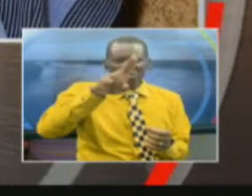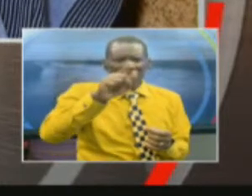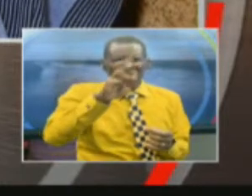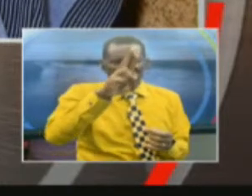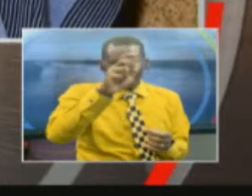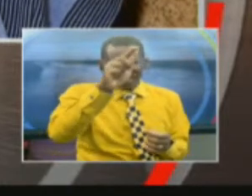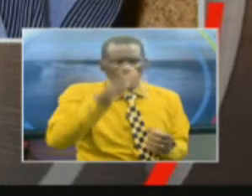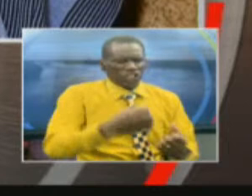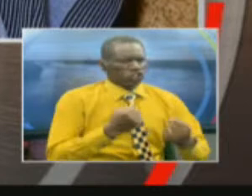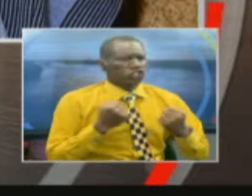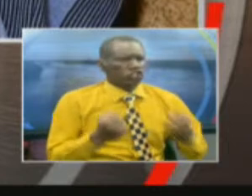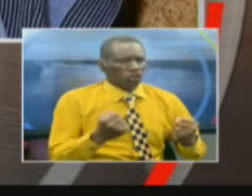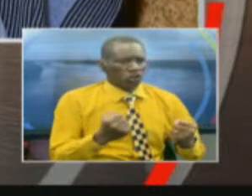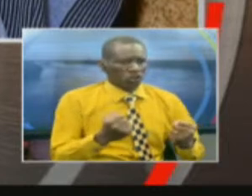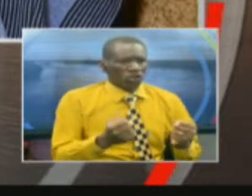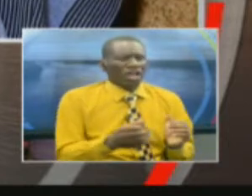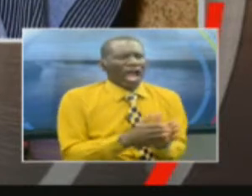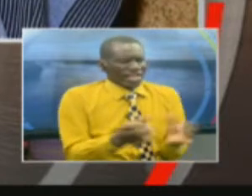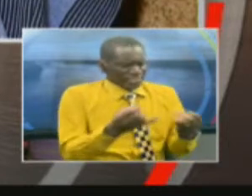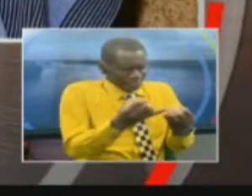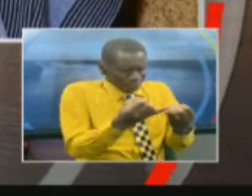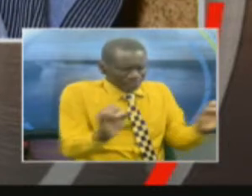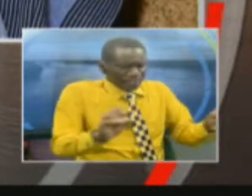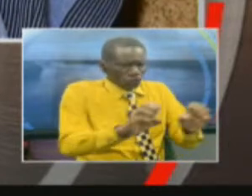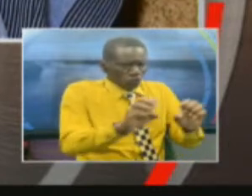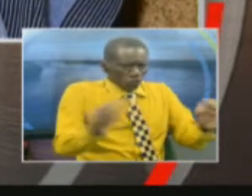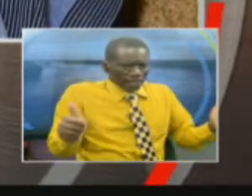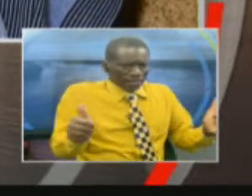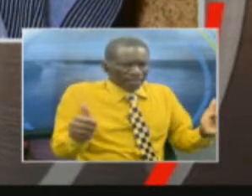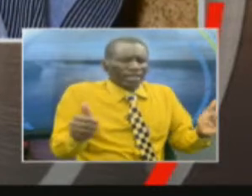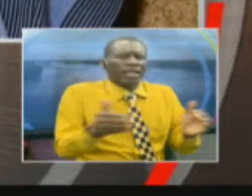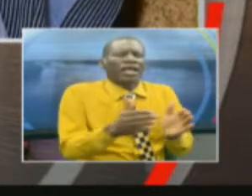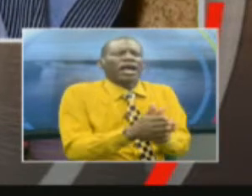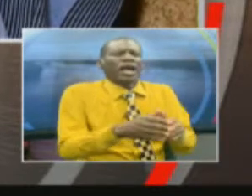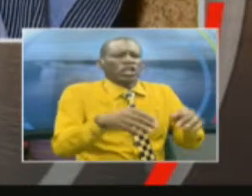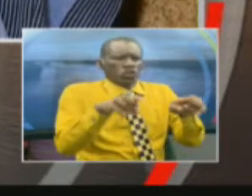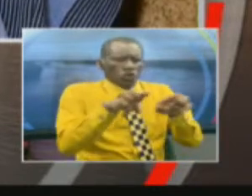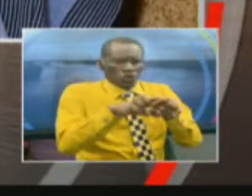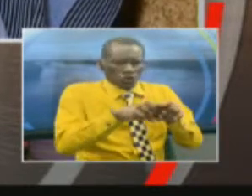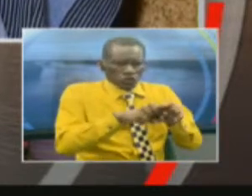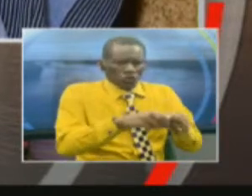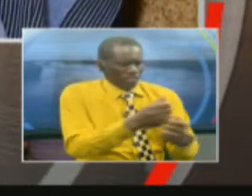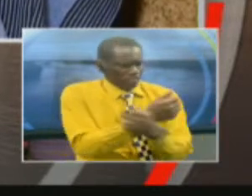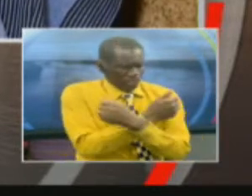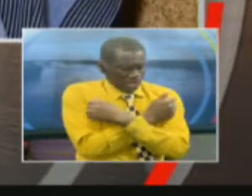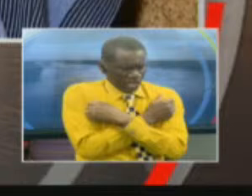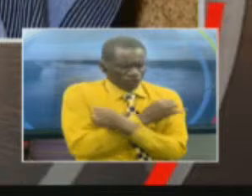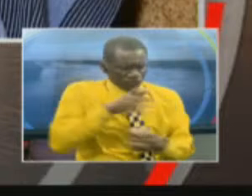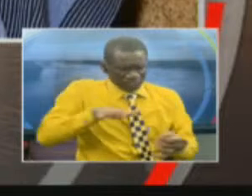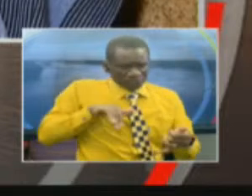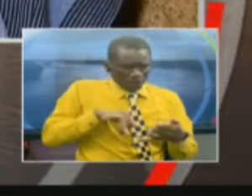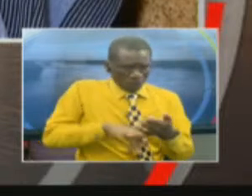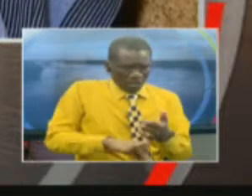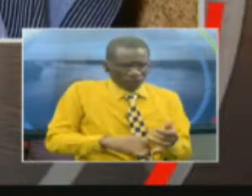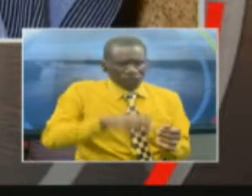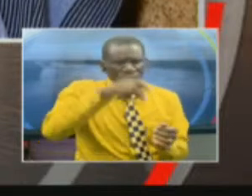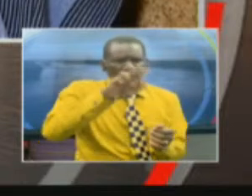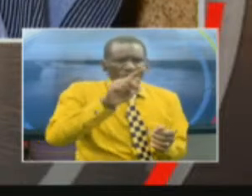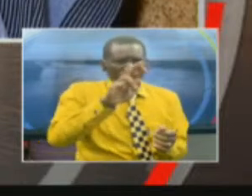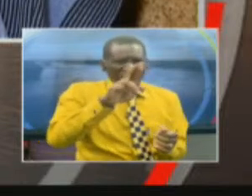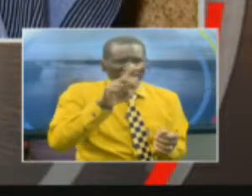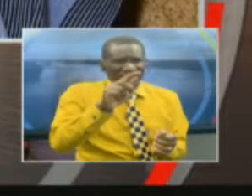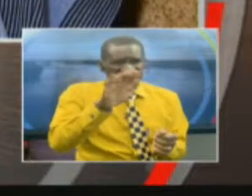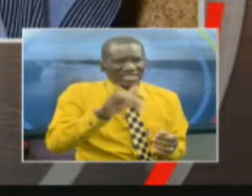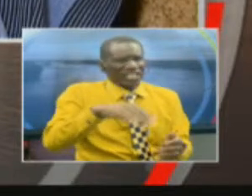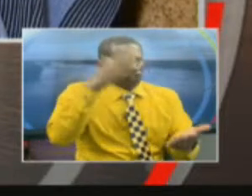assertive, she's independent, and her love is genuine, you know. She